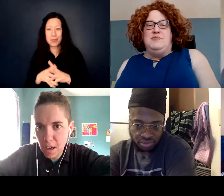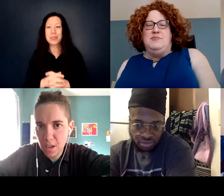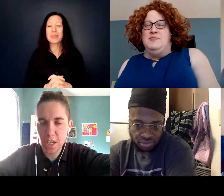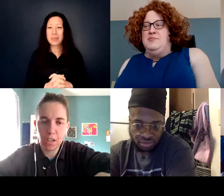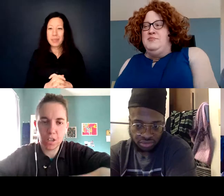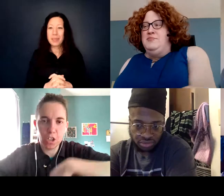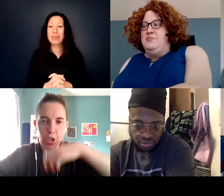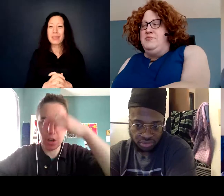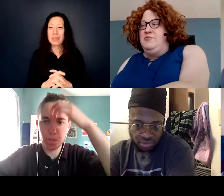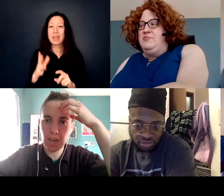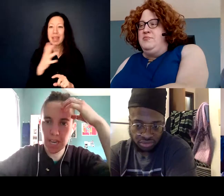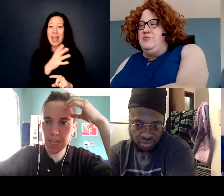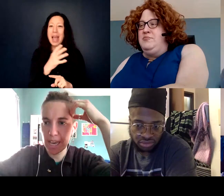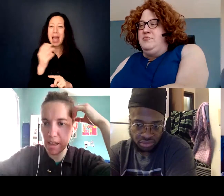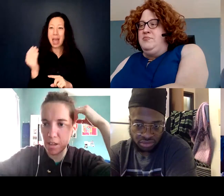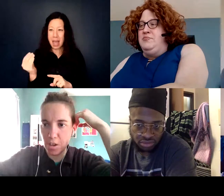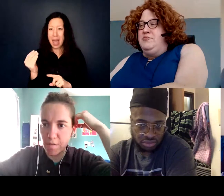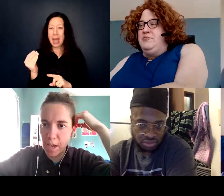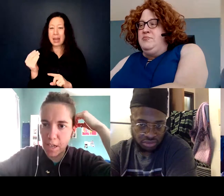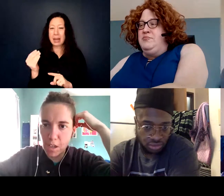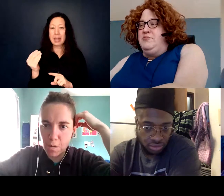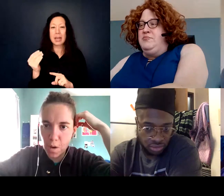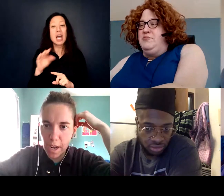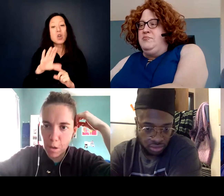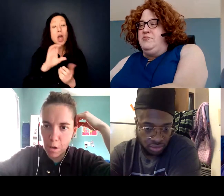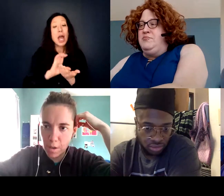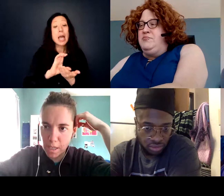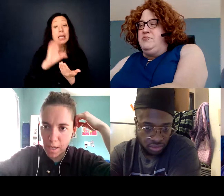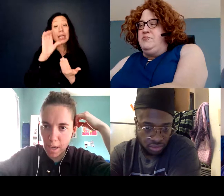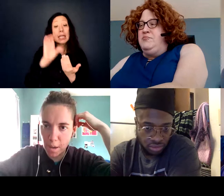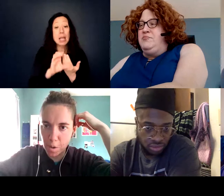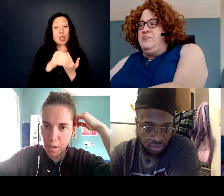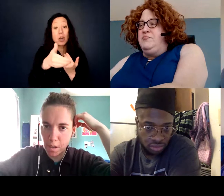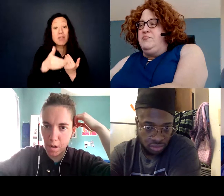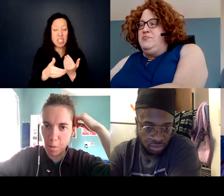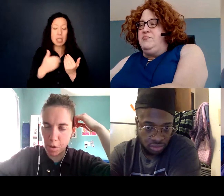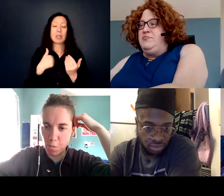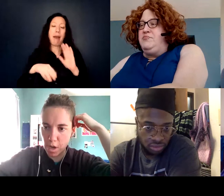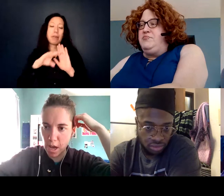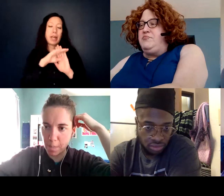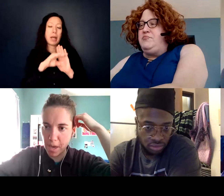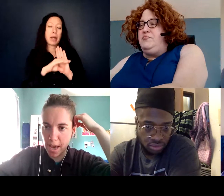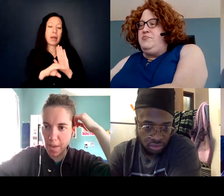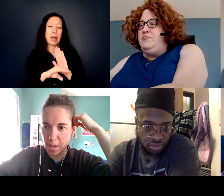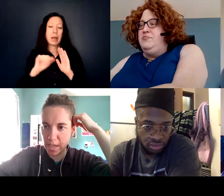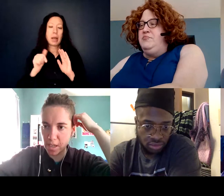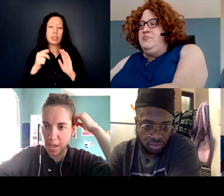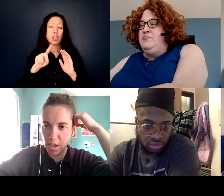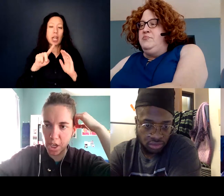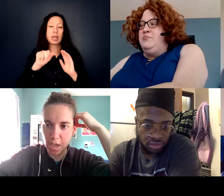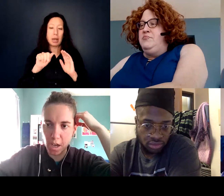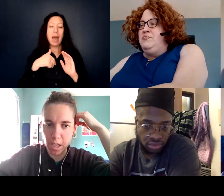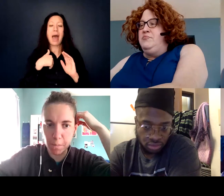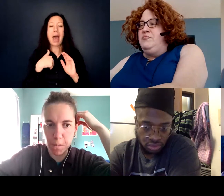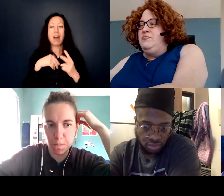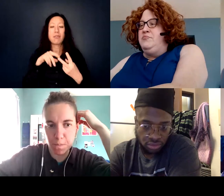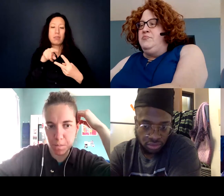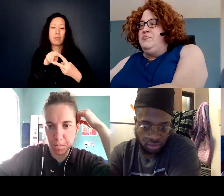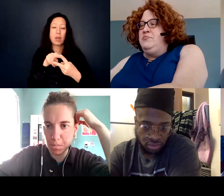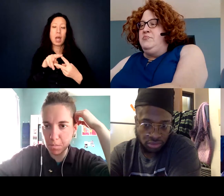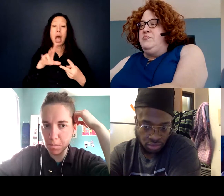And the agenda should be in the calendar invite for anyone who needs it. I put both a Word copy and the link to the agenda